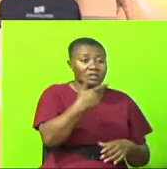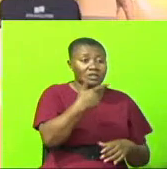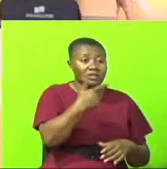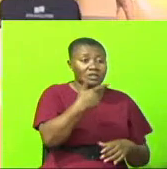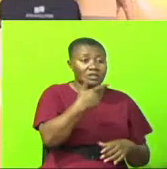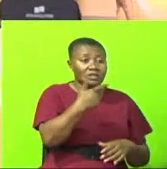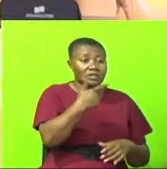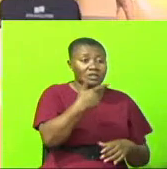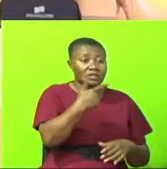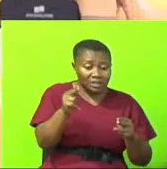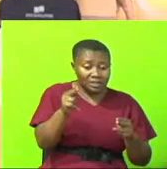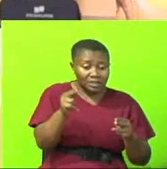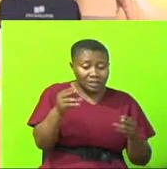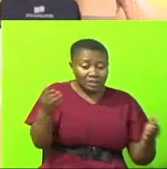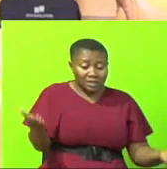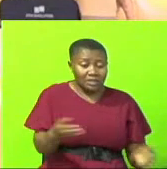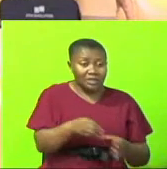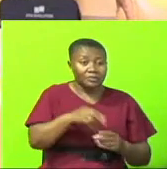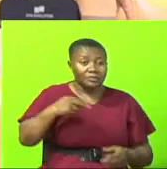book.